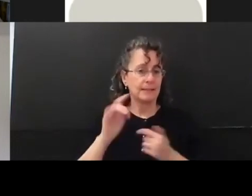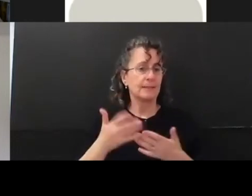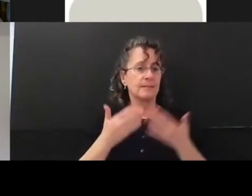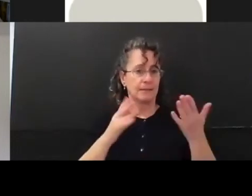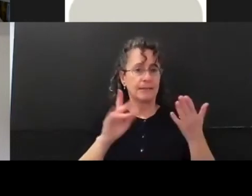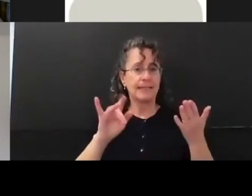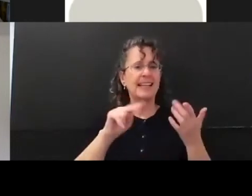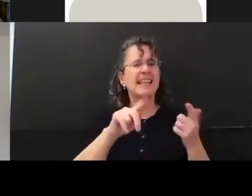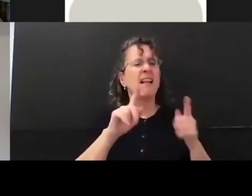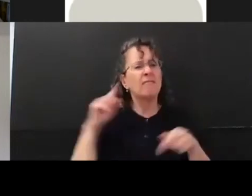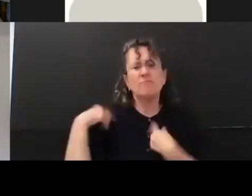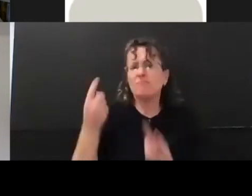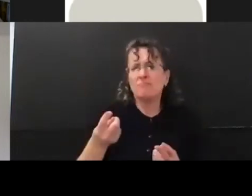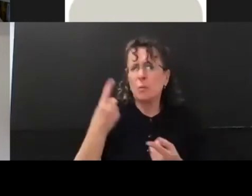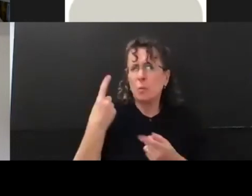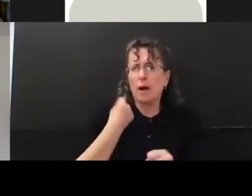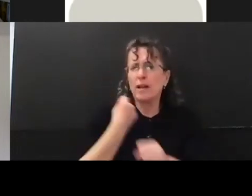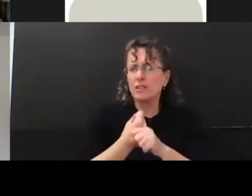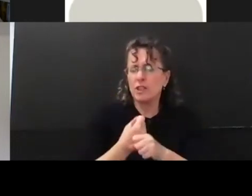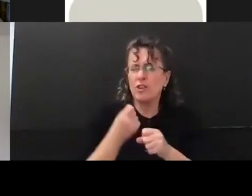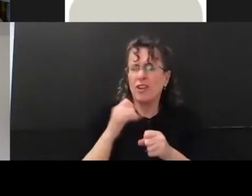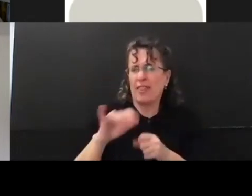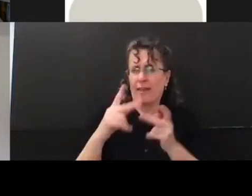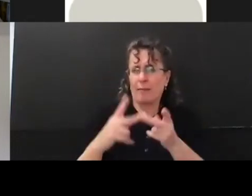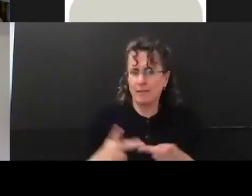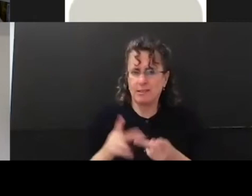board. Any other nominations?